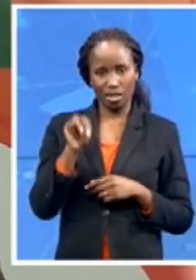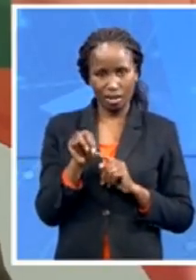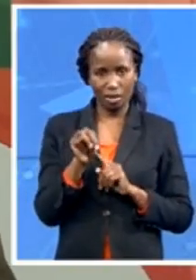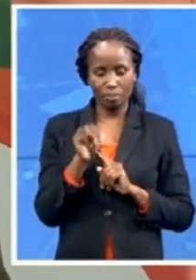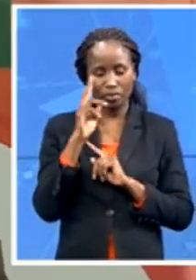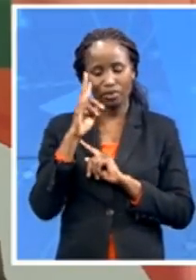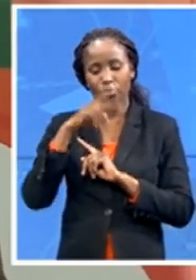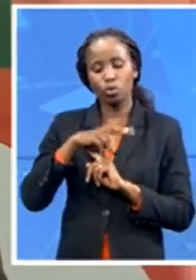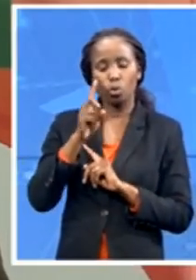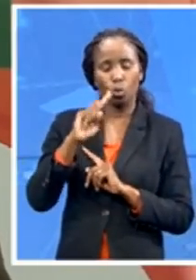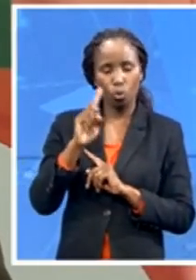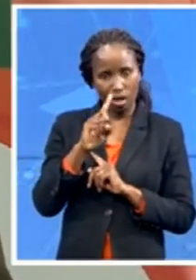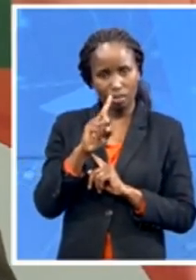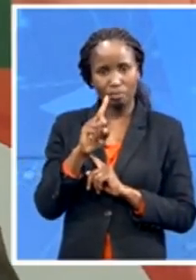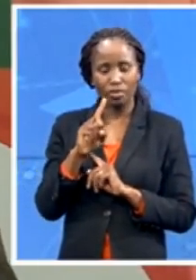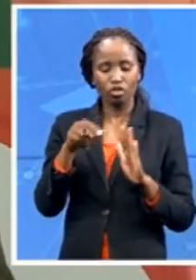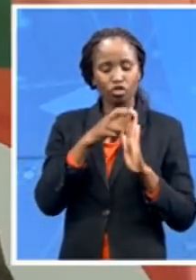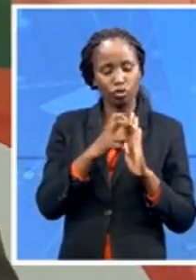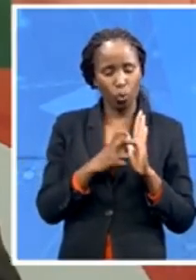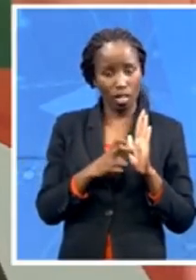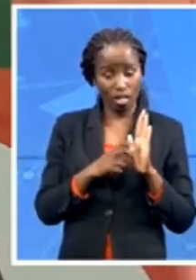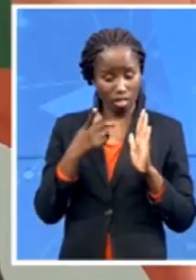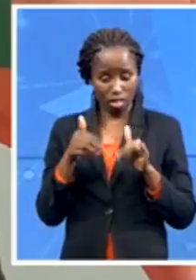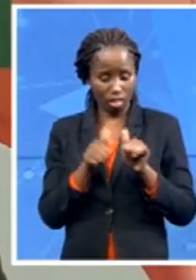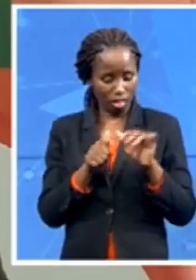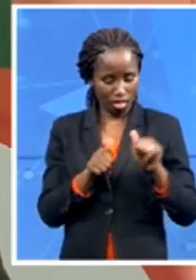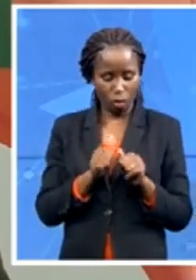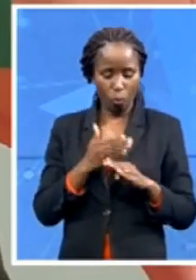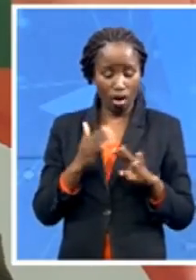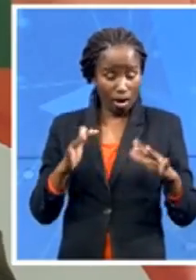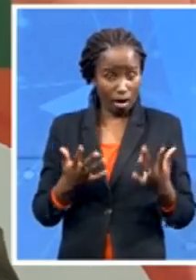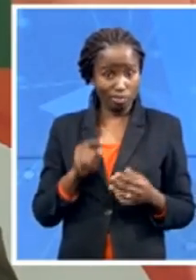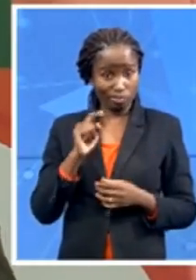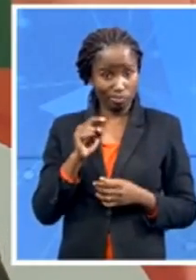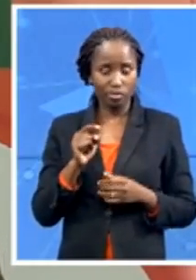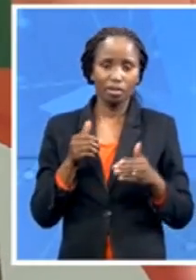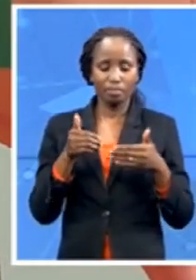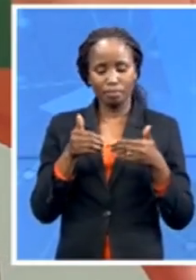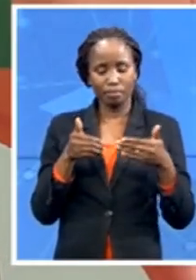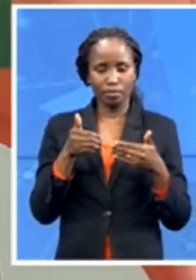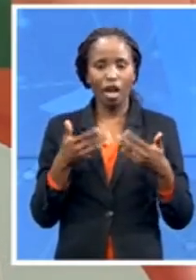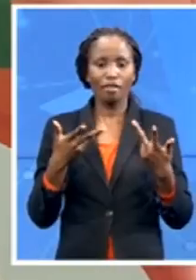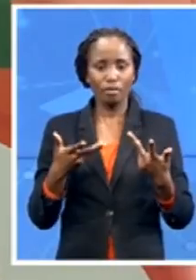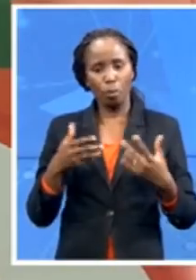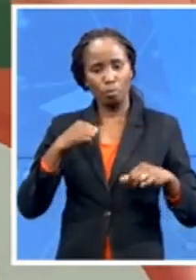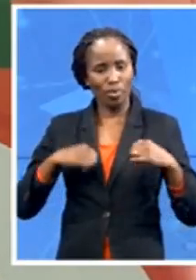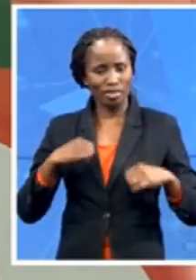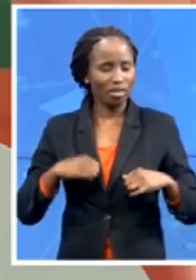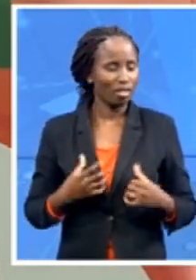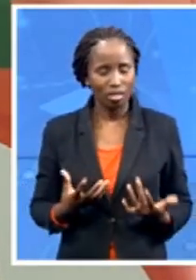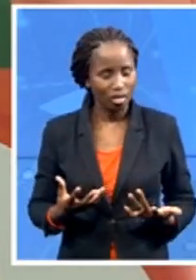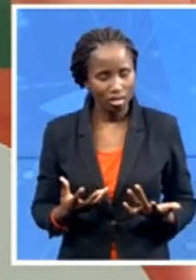governments are managed, the practicalities must be outlined and